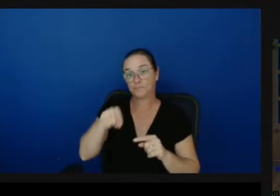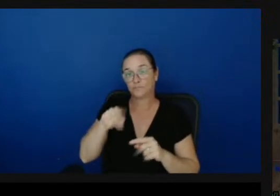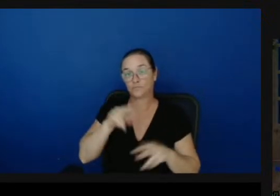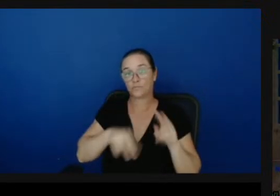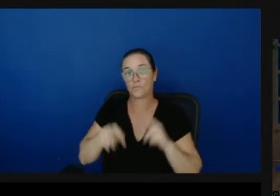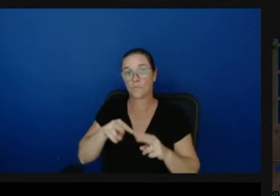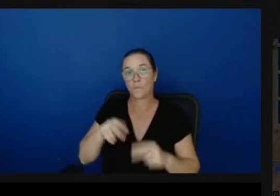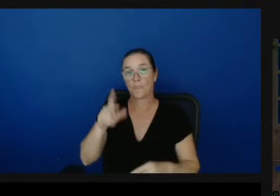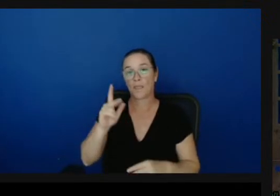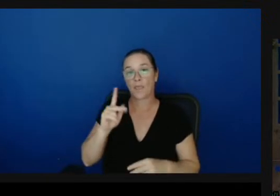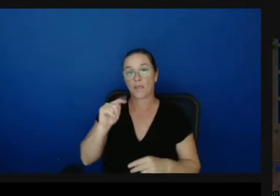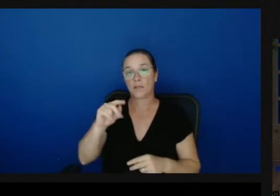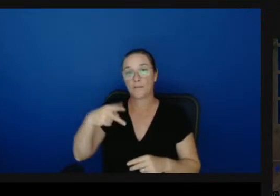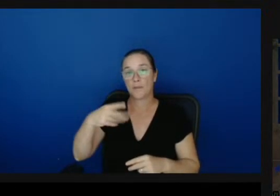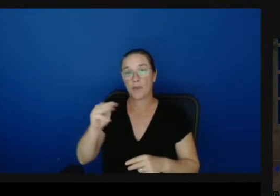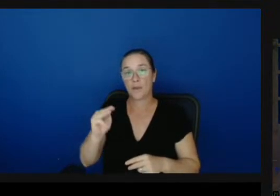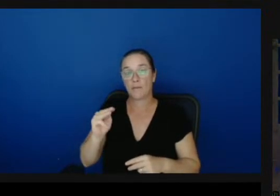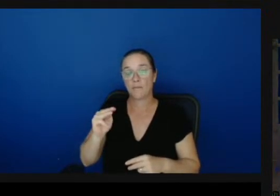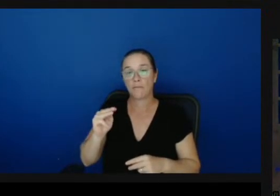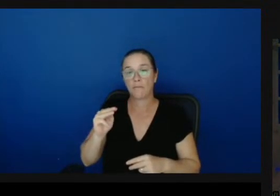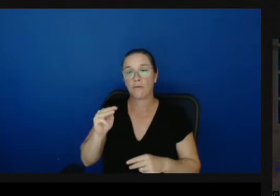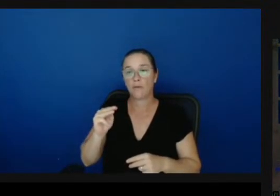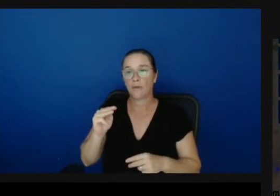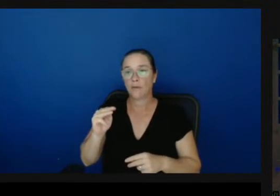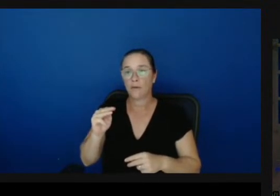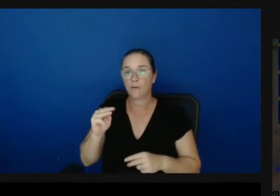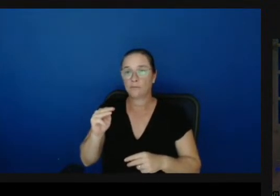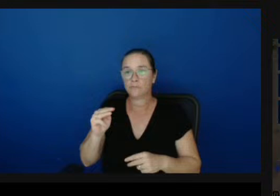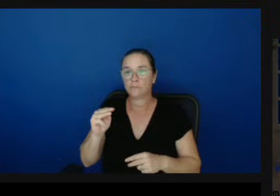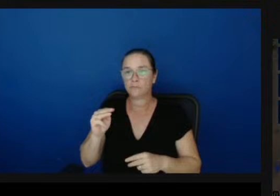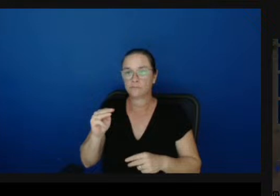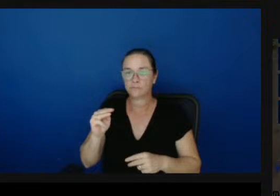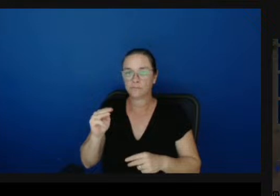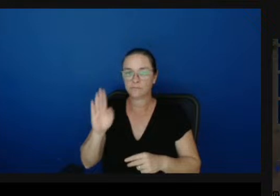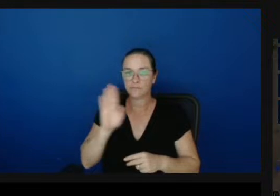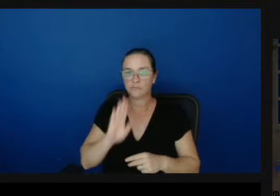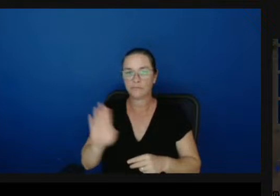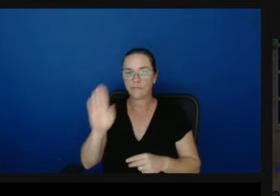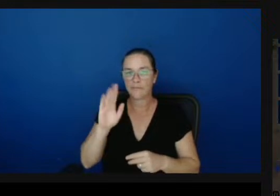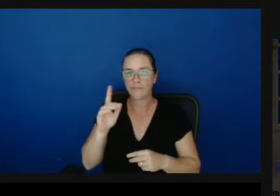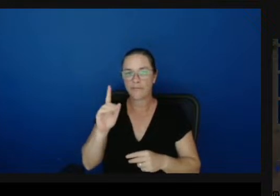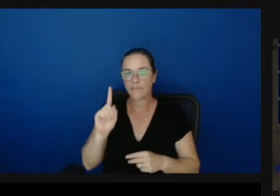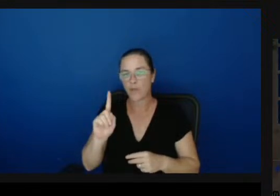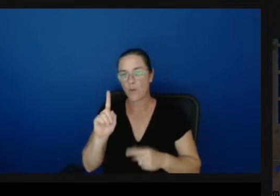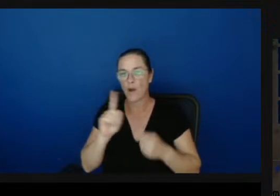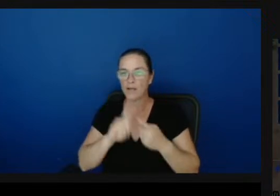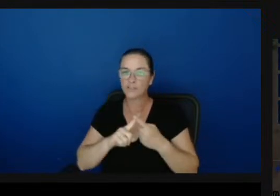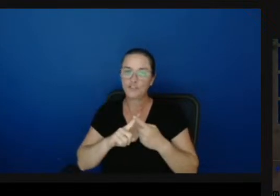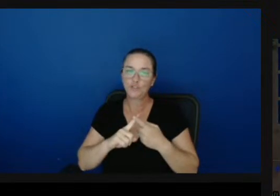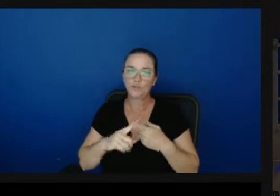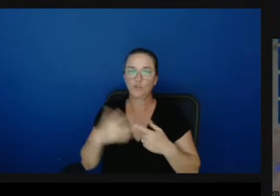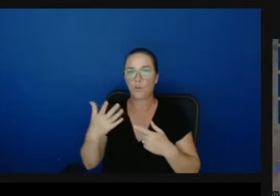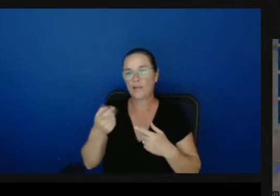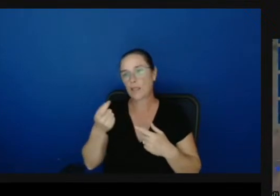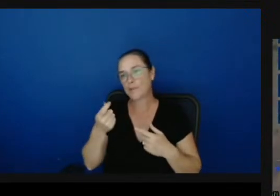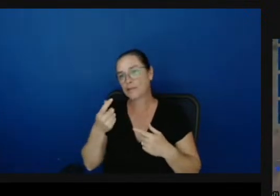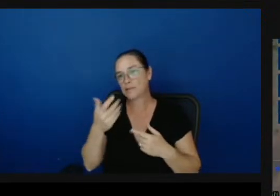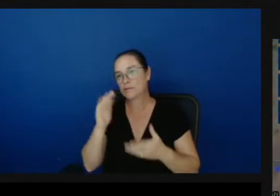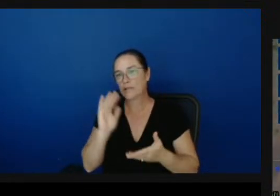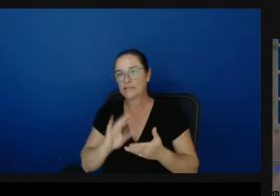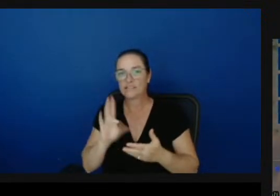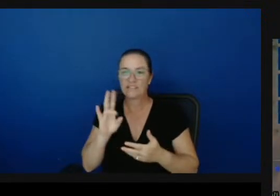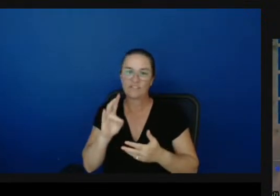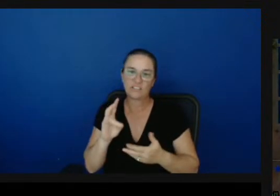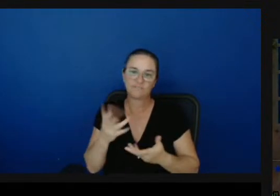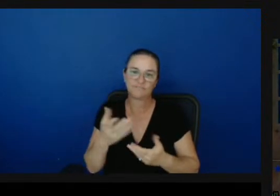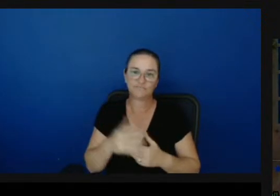go further to the south, Kalapana Trail, let's see, that's from about 1 to about 8, so that's 7, a little bit less. You go further to